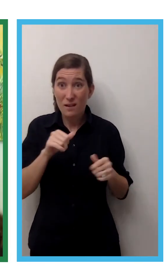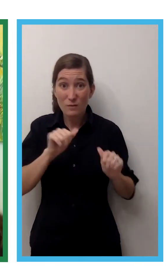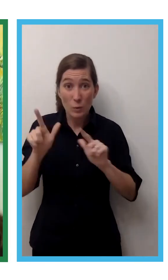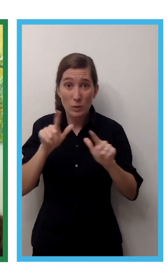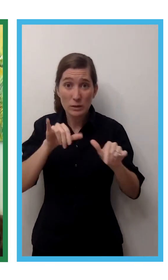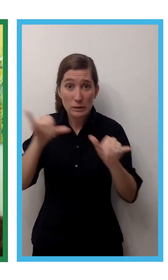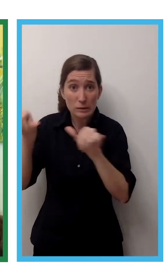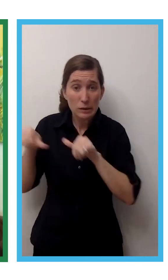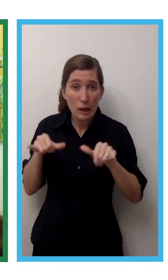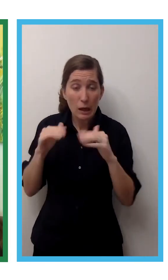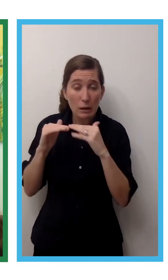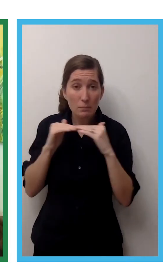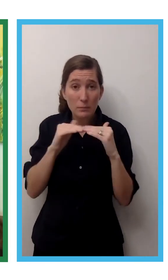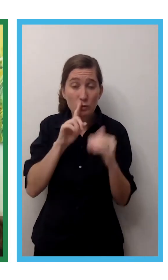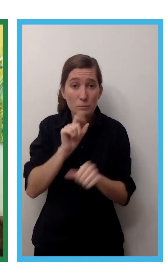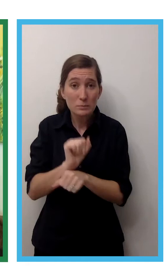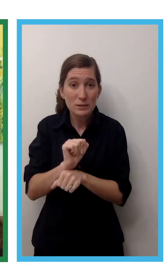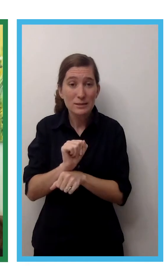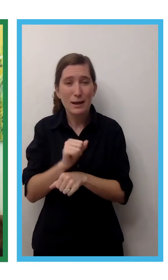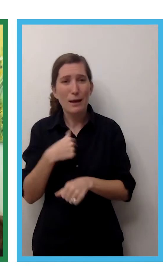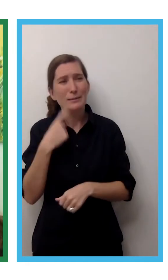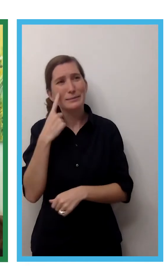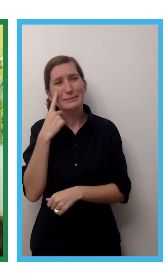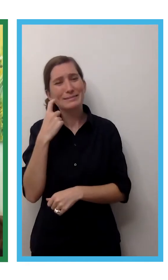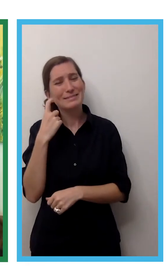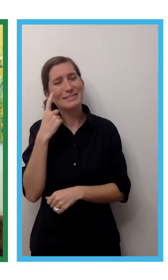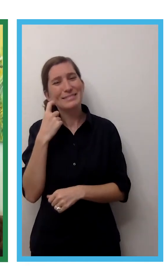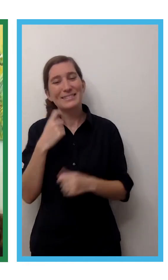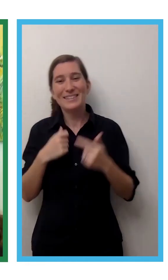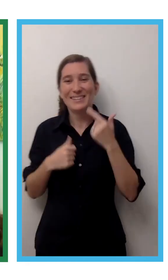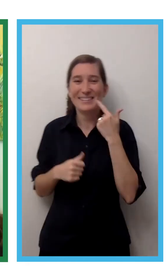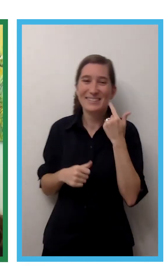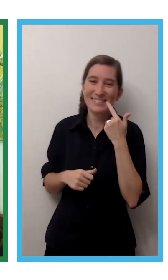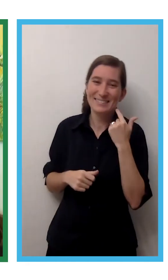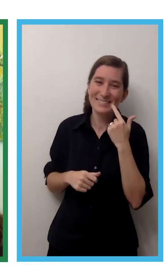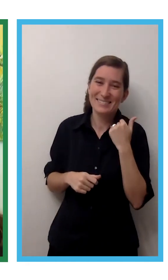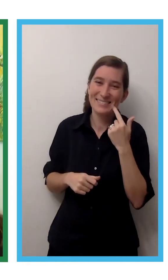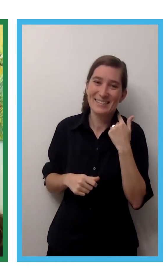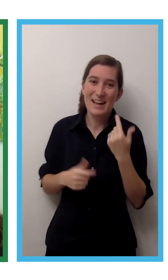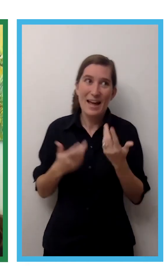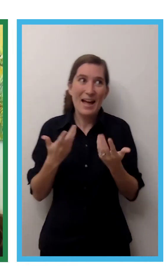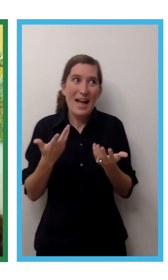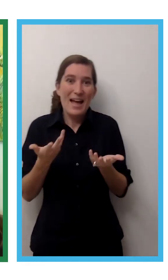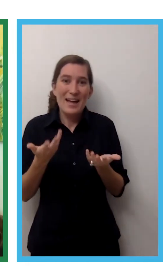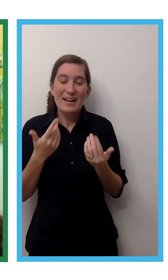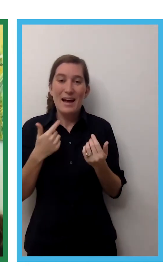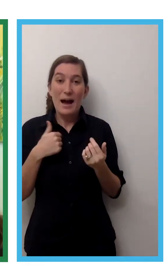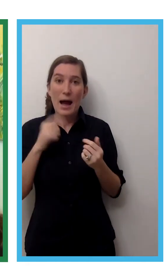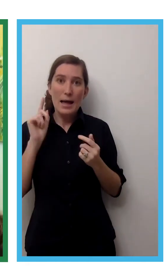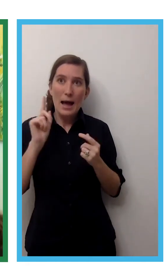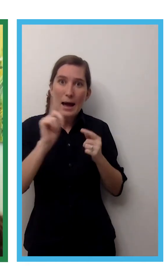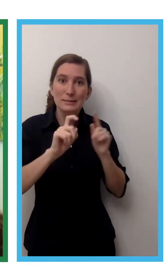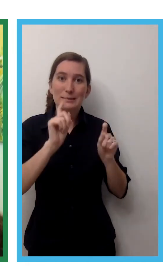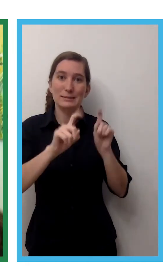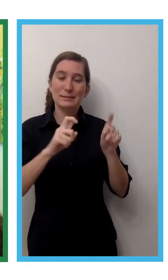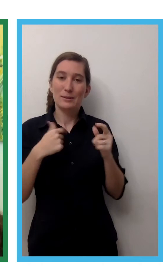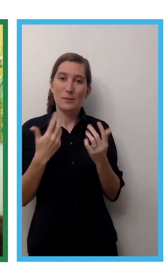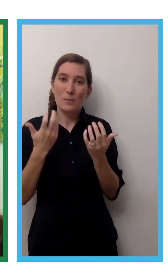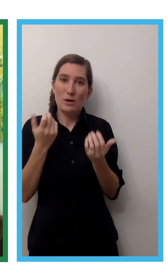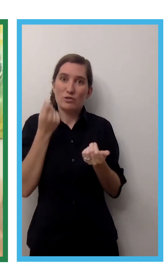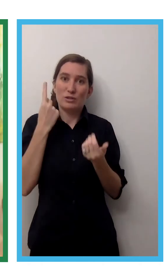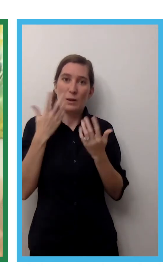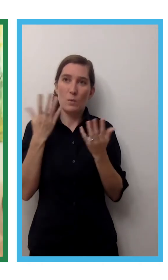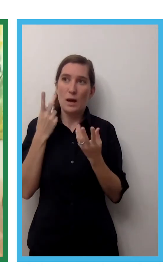And I didn't care who was around when I asked the question, you know, and my parents, who weren't